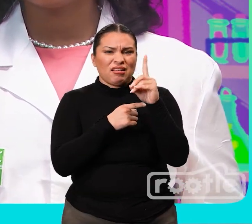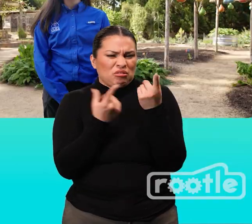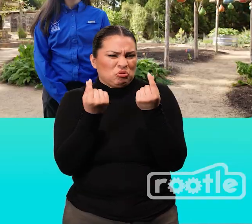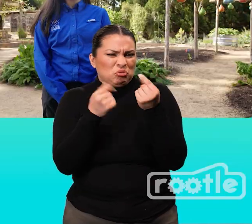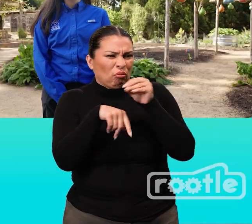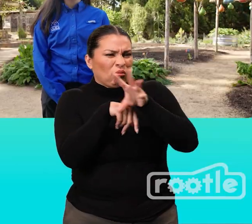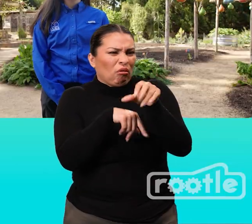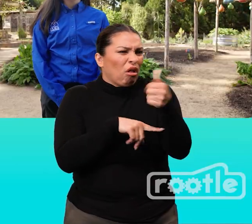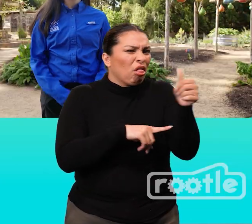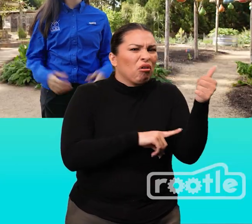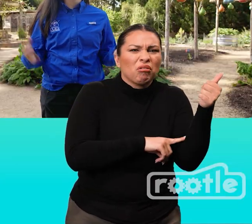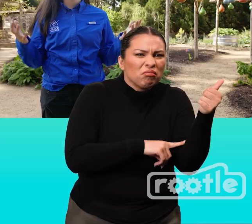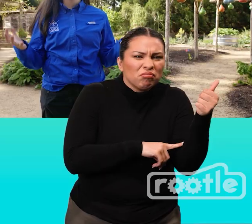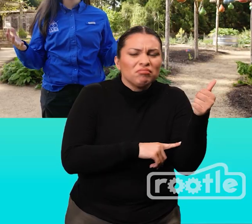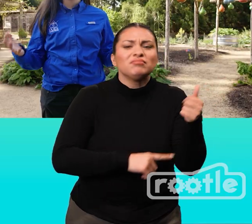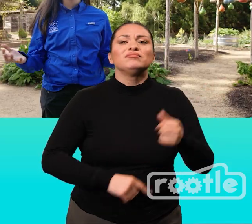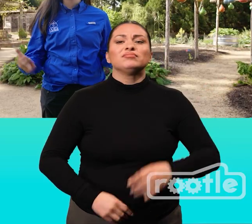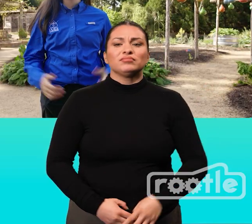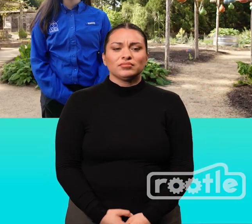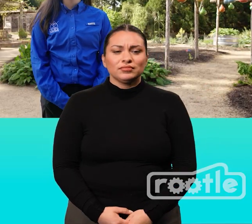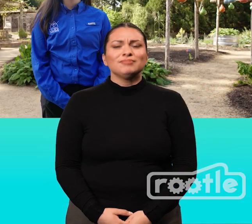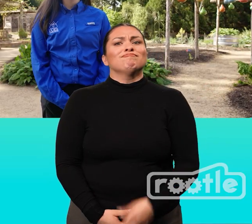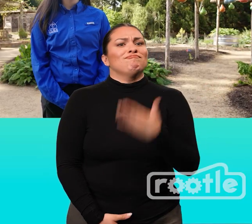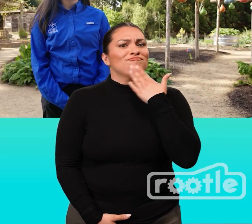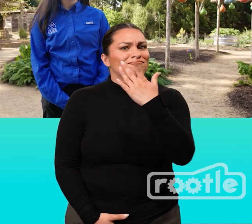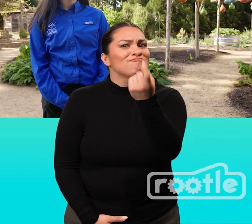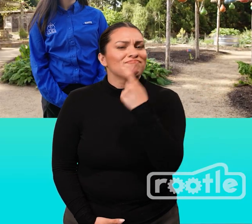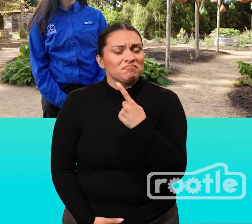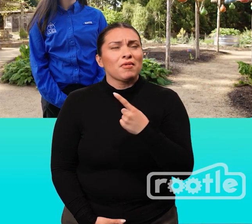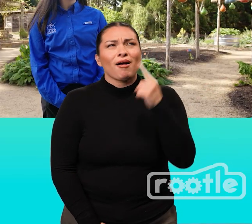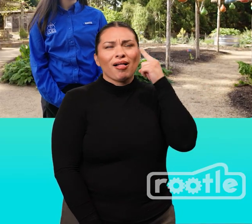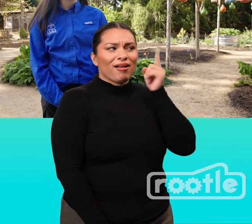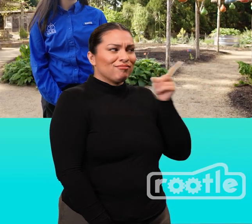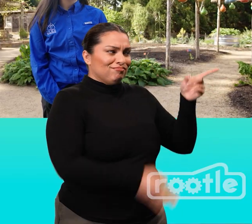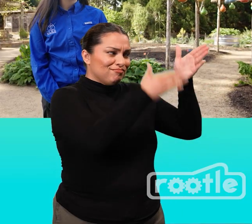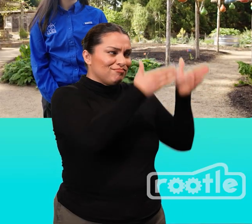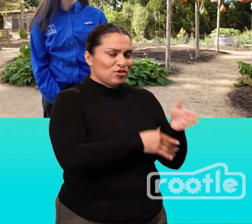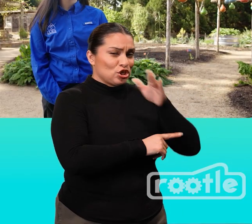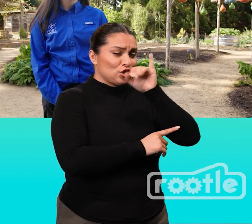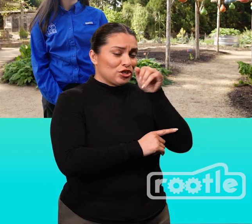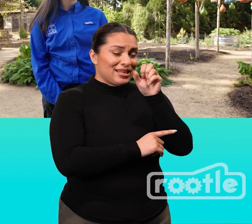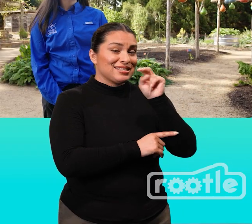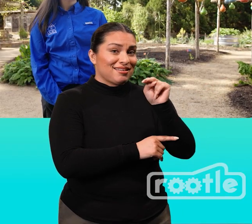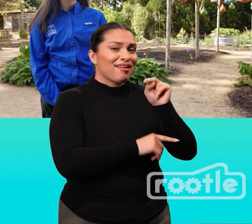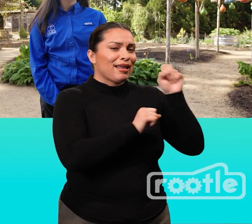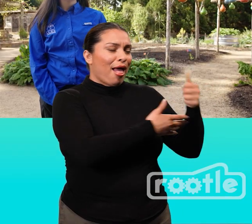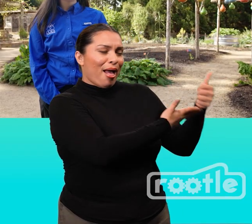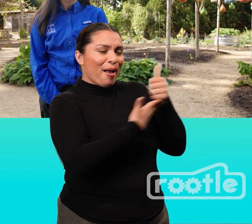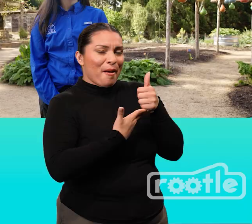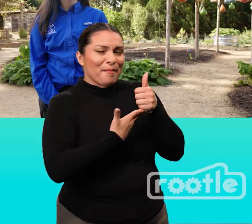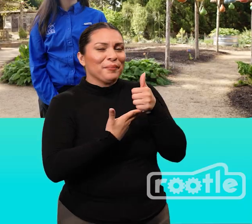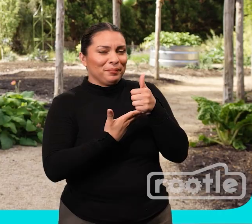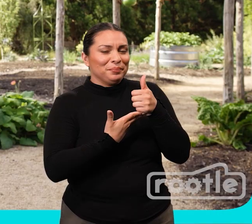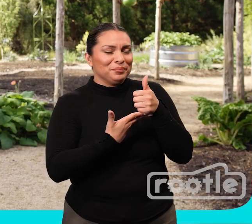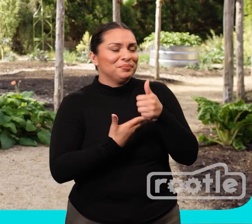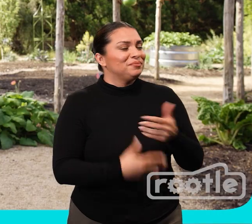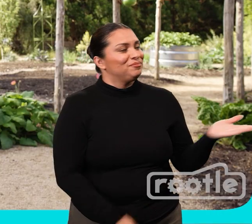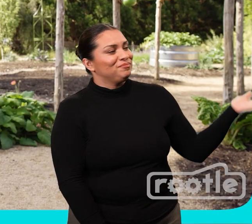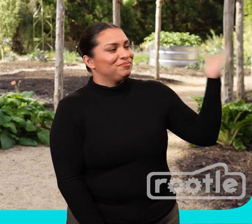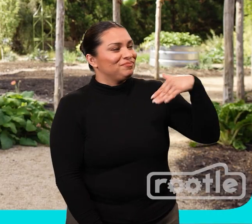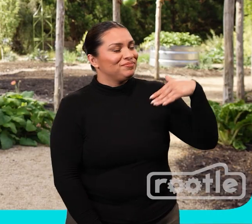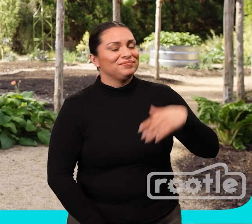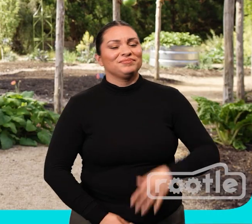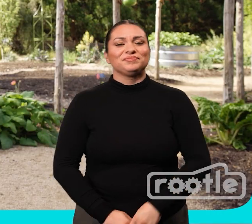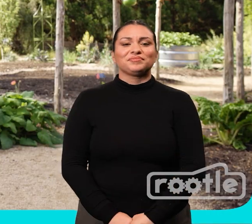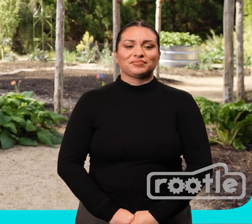acids do? Beautiful. That is a really big question. You know, I think my friend Jason can help us. You do? I do.